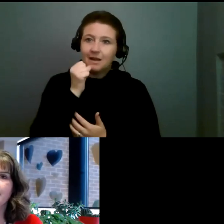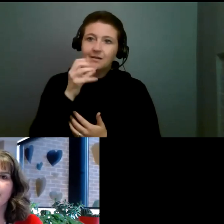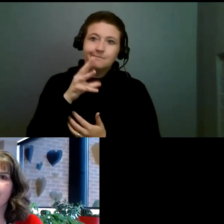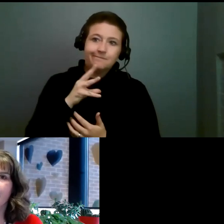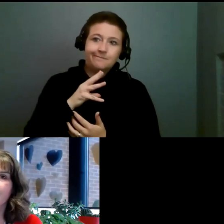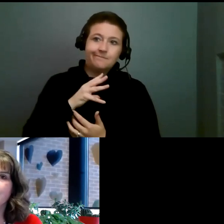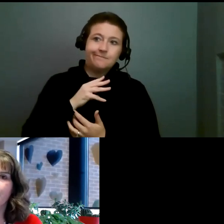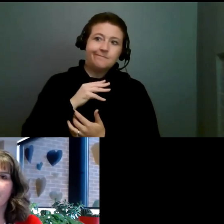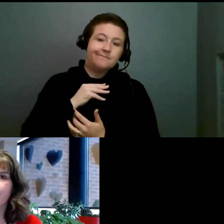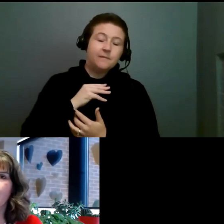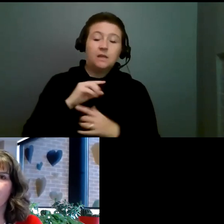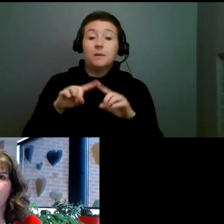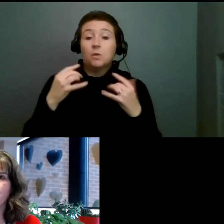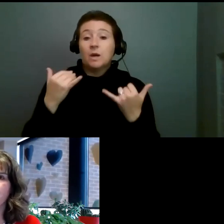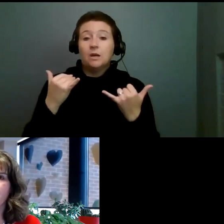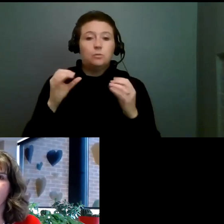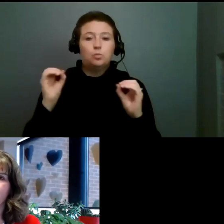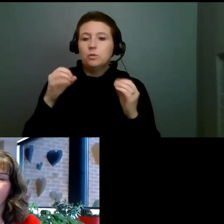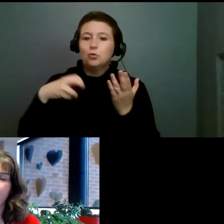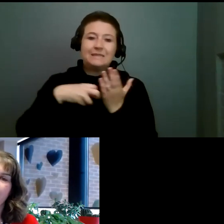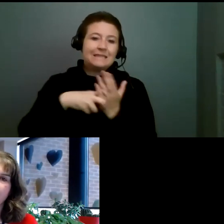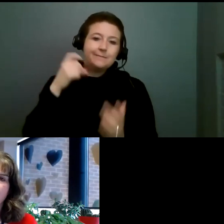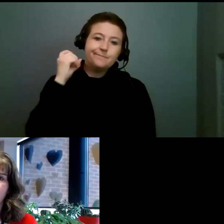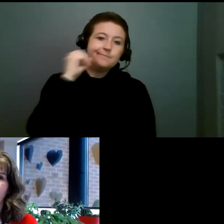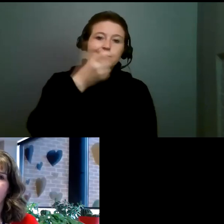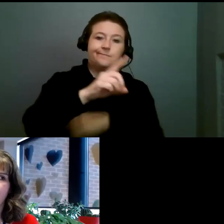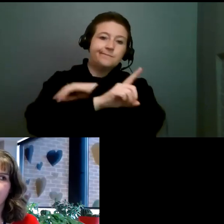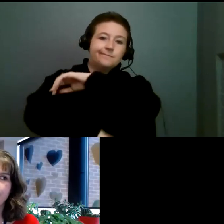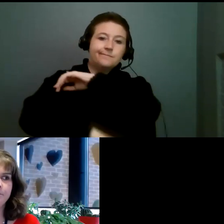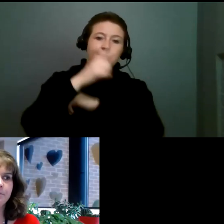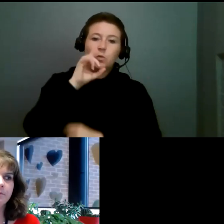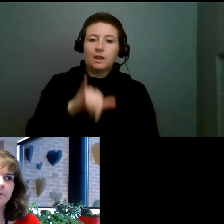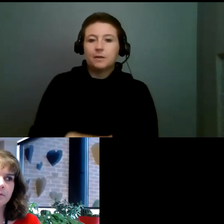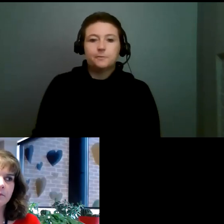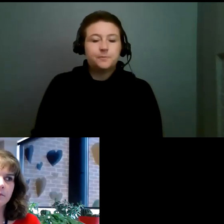But at this point, no one has been cited for something like that.